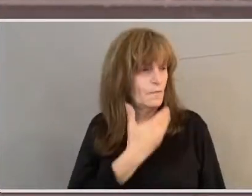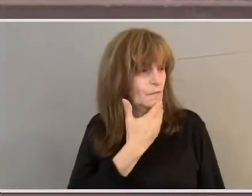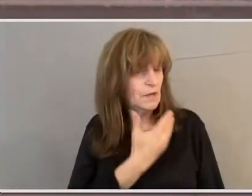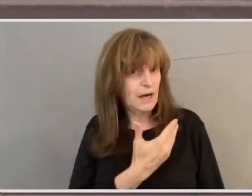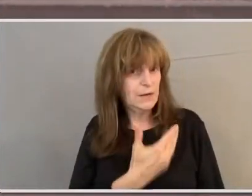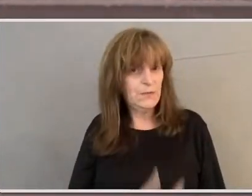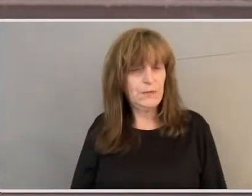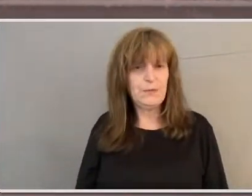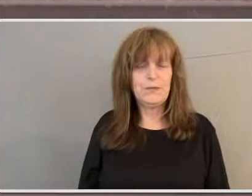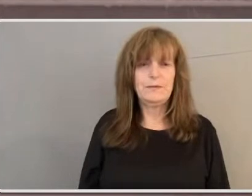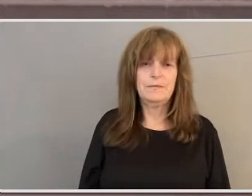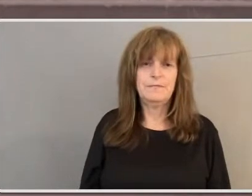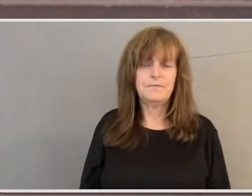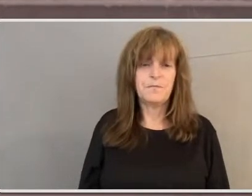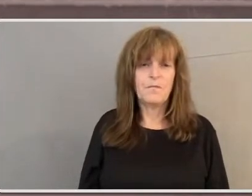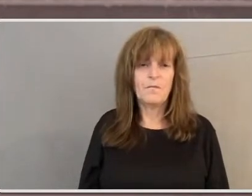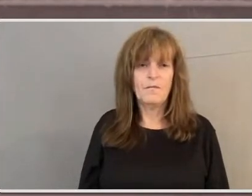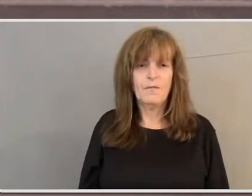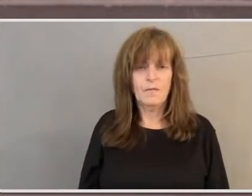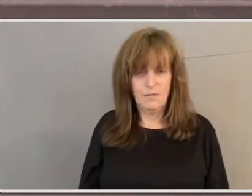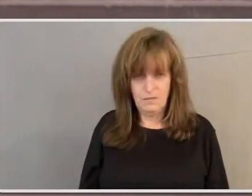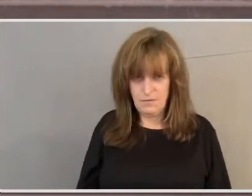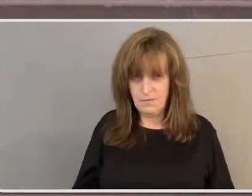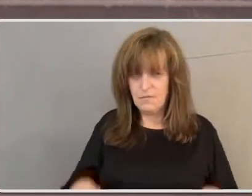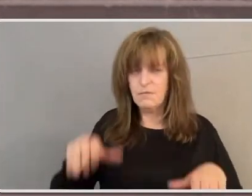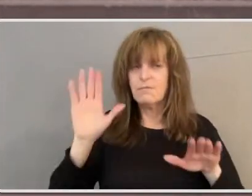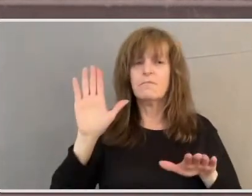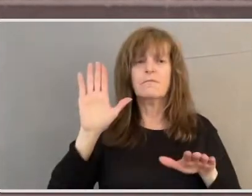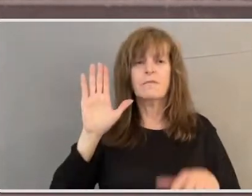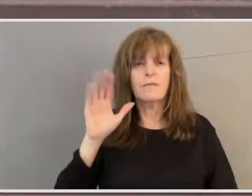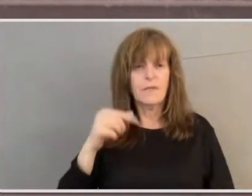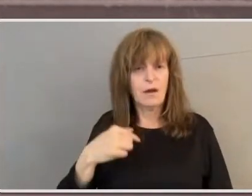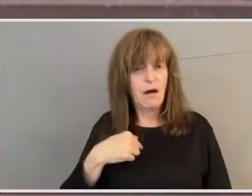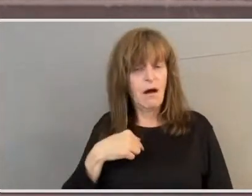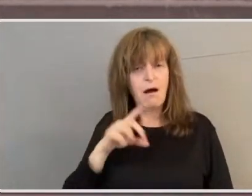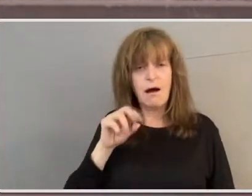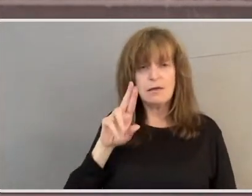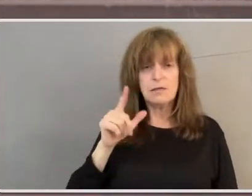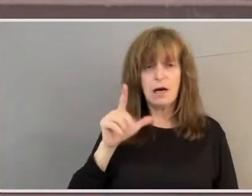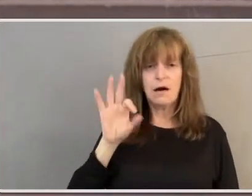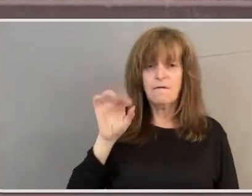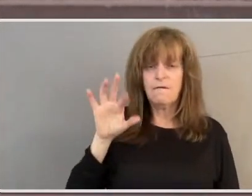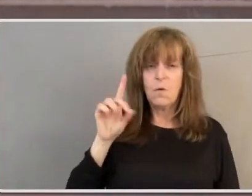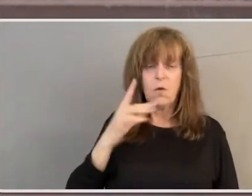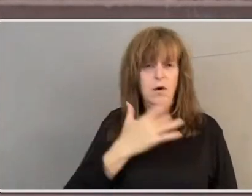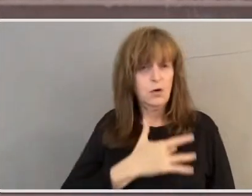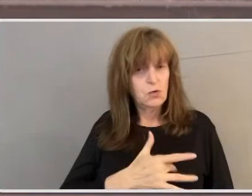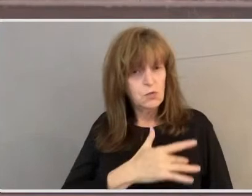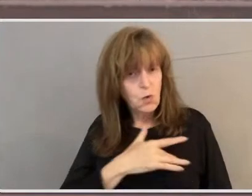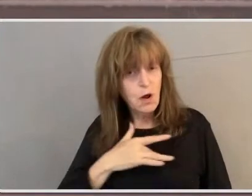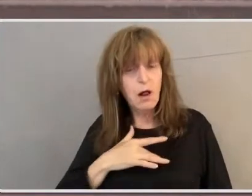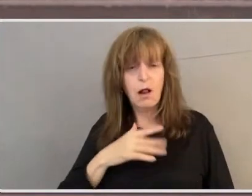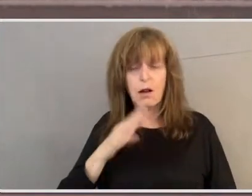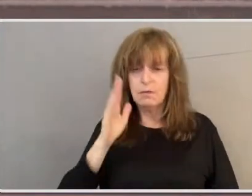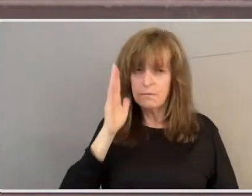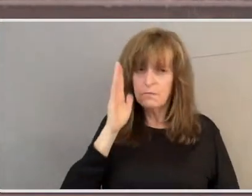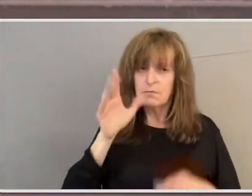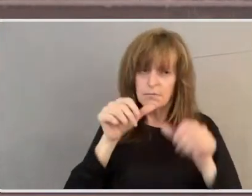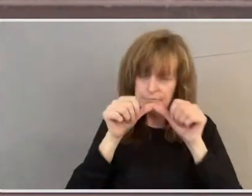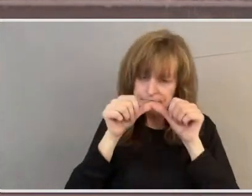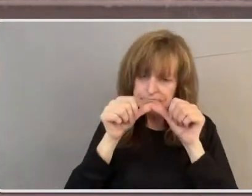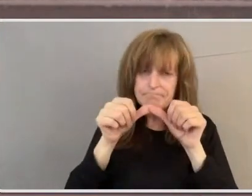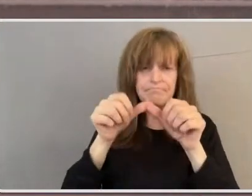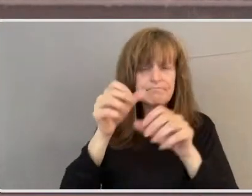I, Doug Ford, swear that I will duly and faithfully acknowledge